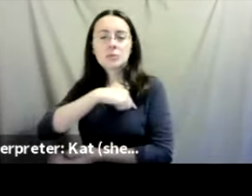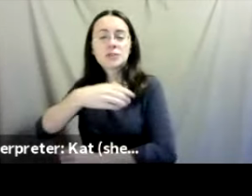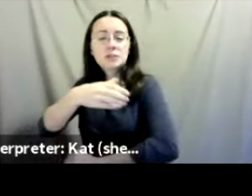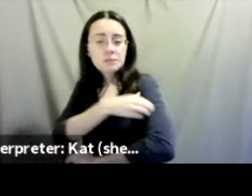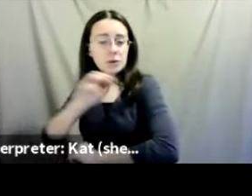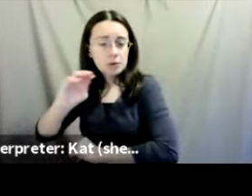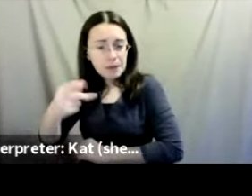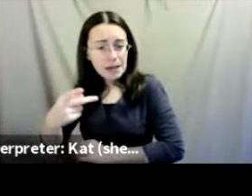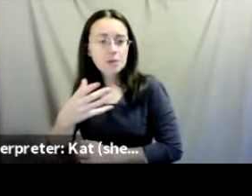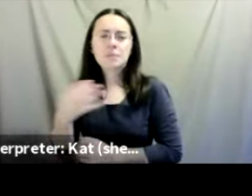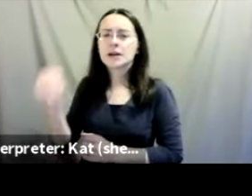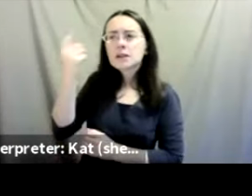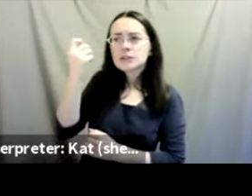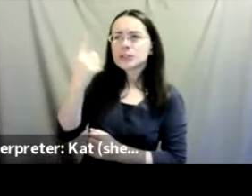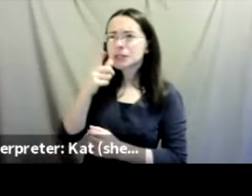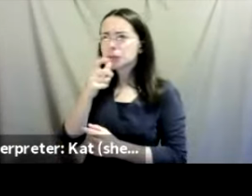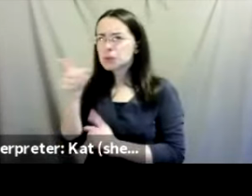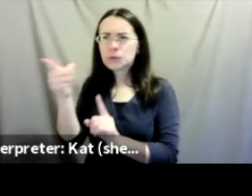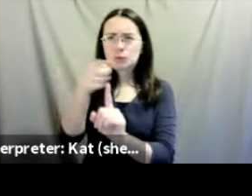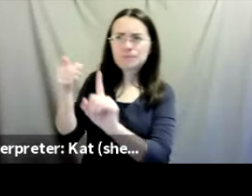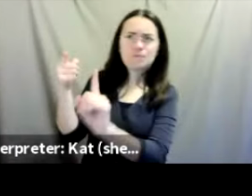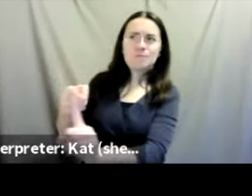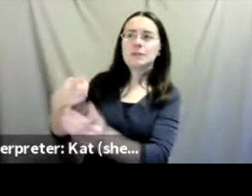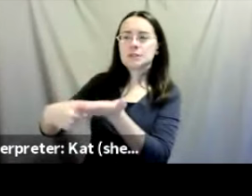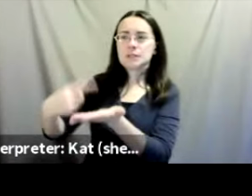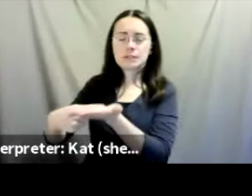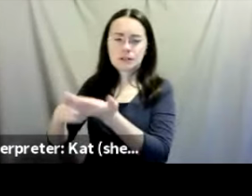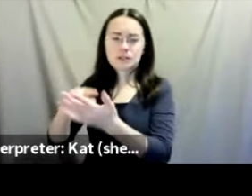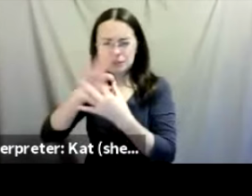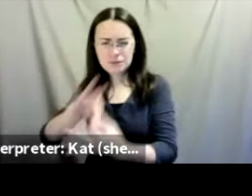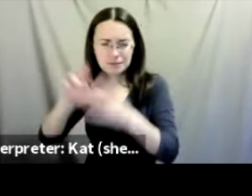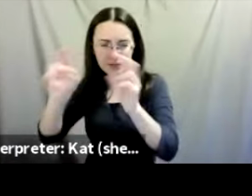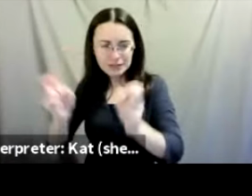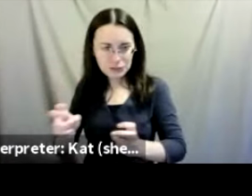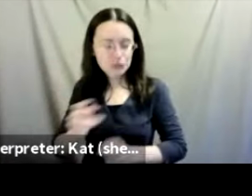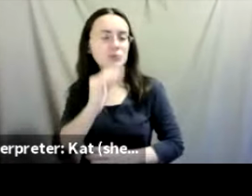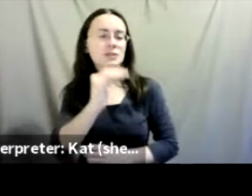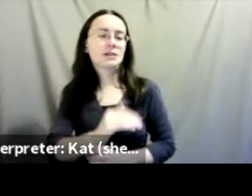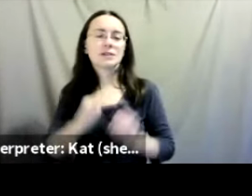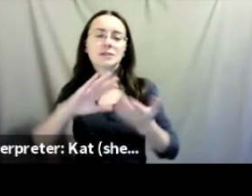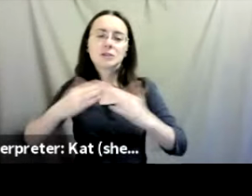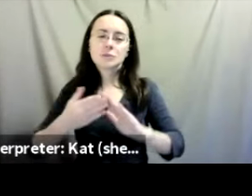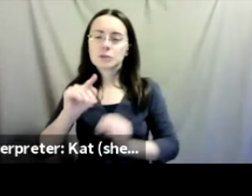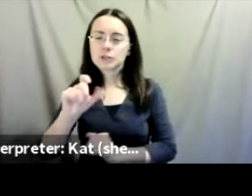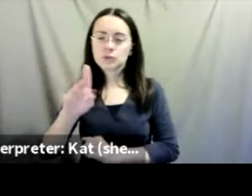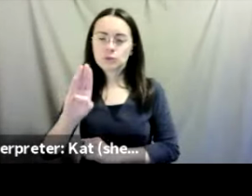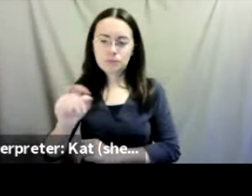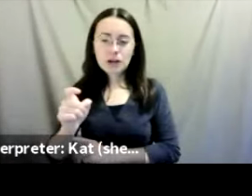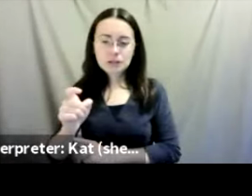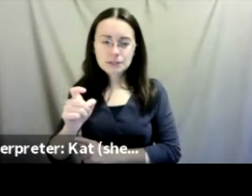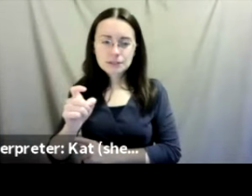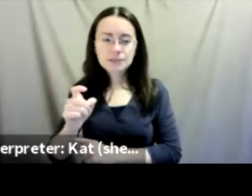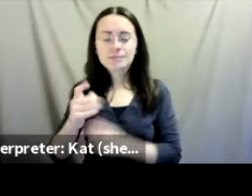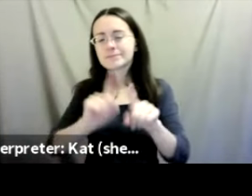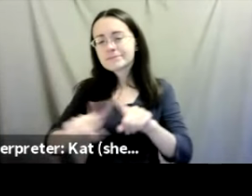issues. And then the community toolbox, which has community research related tools and